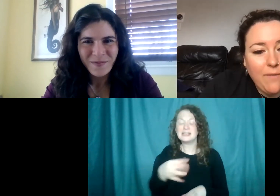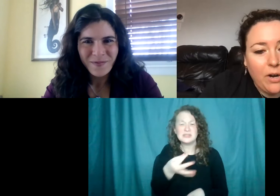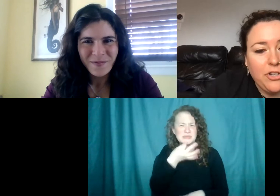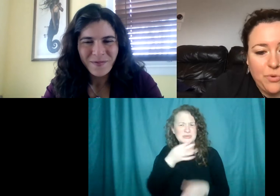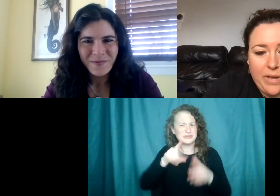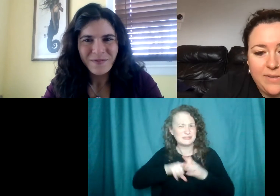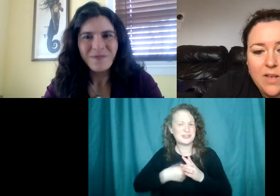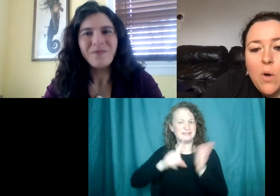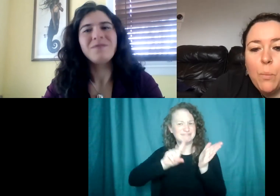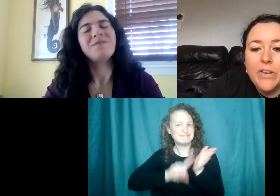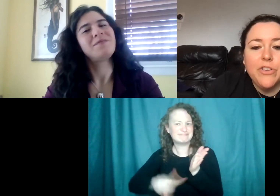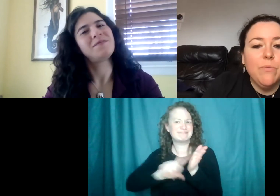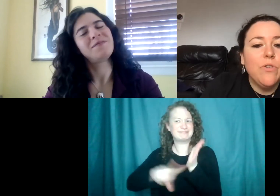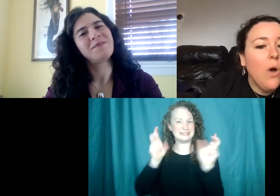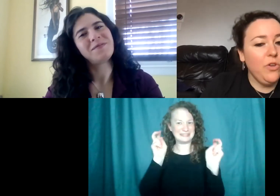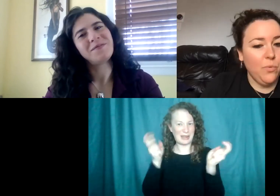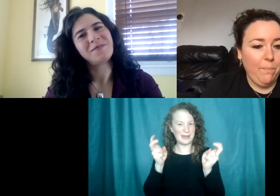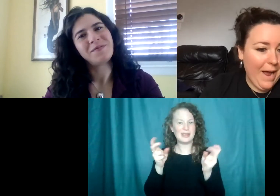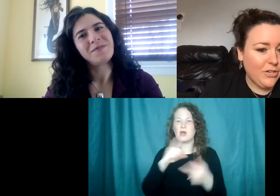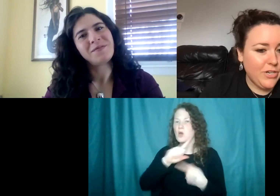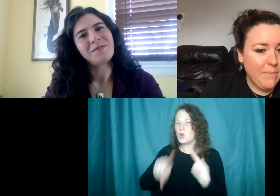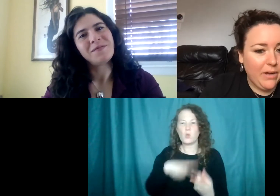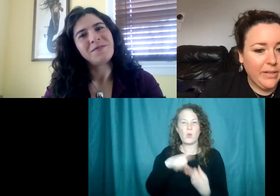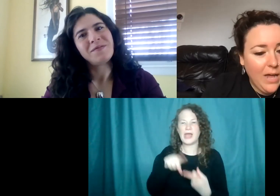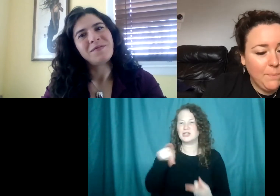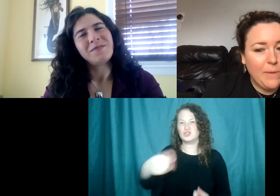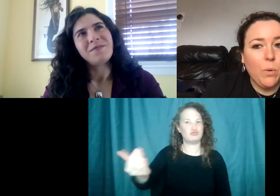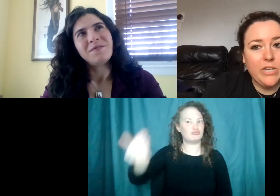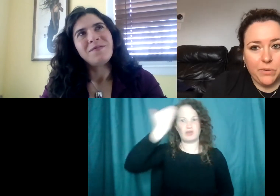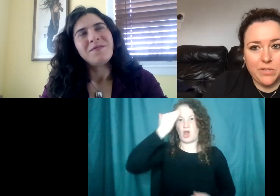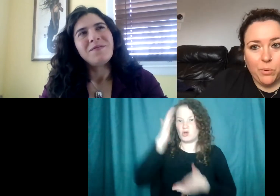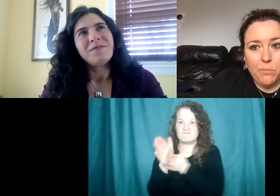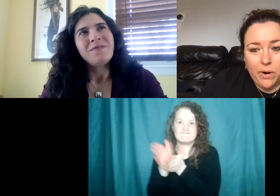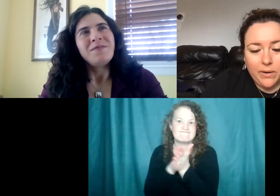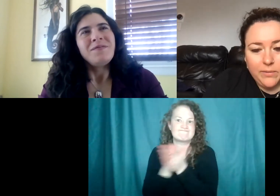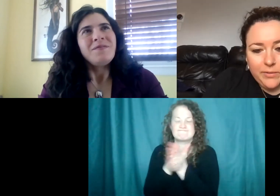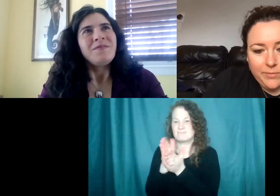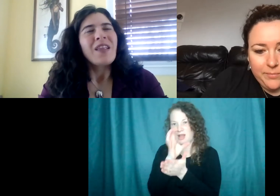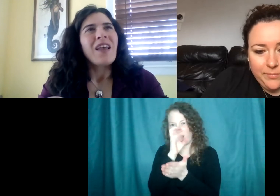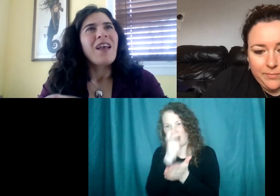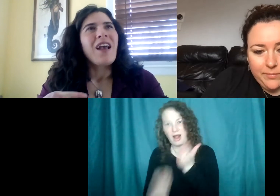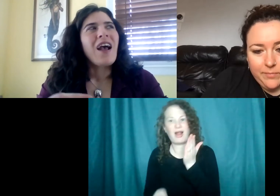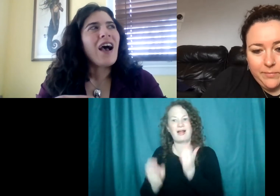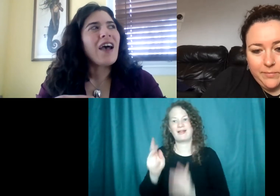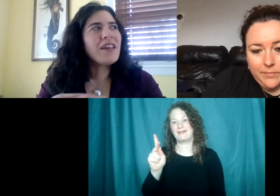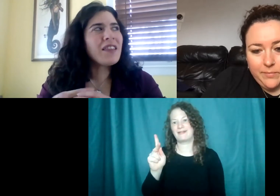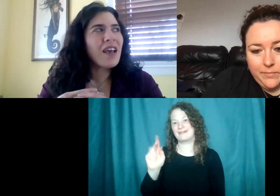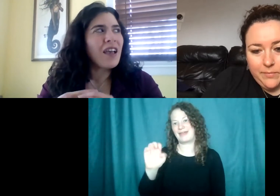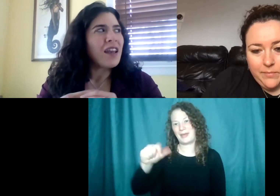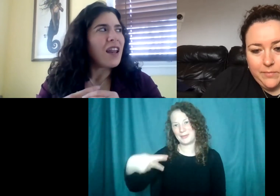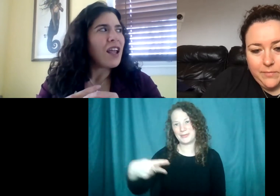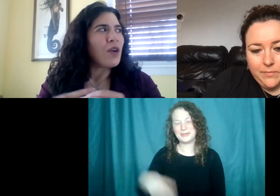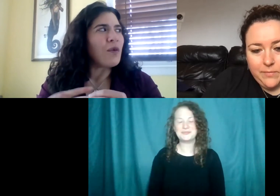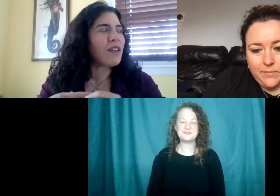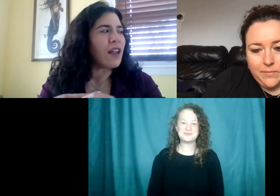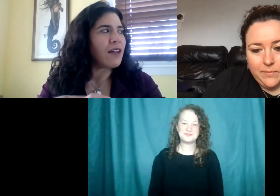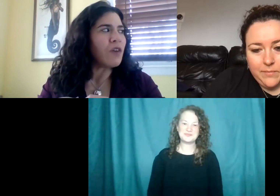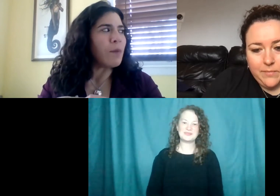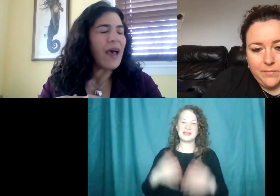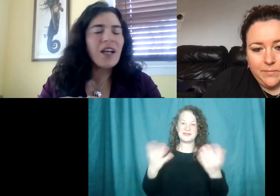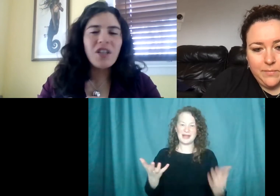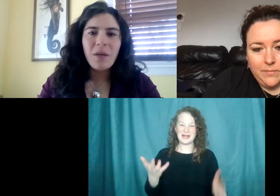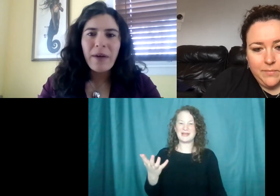topic of our choice. When did you know you were passionate about kelp and wanted to explore more? I think that it was